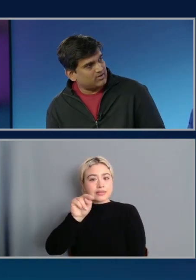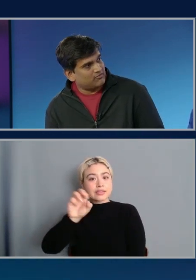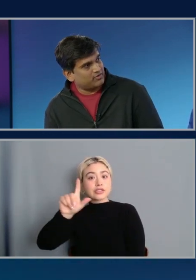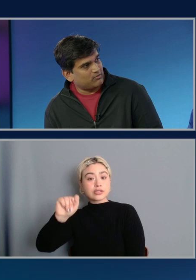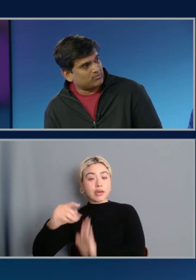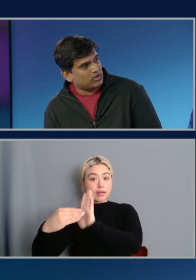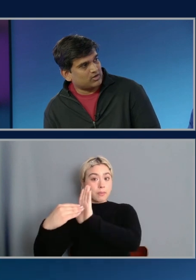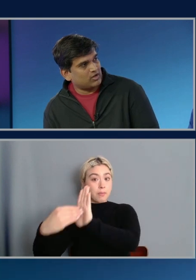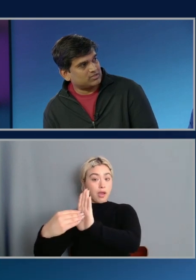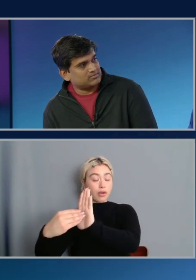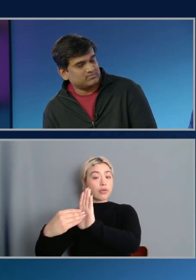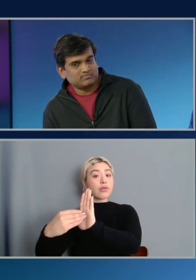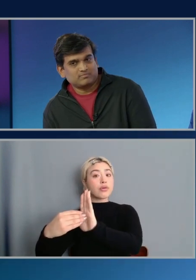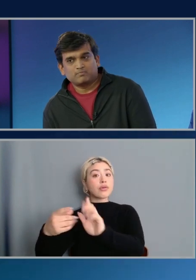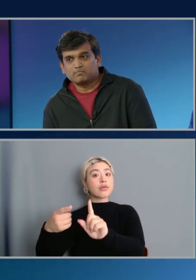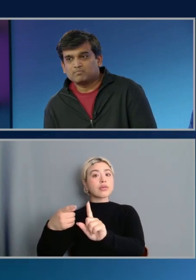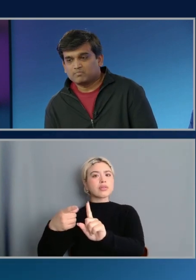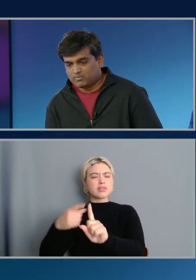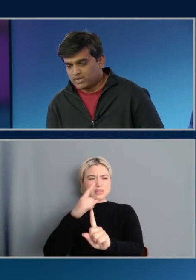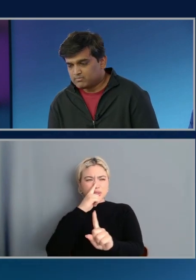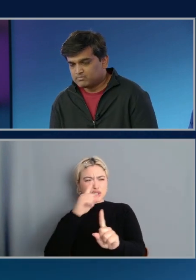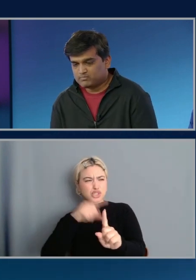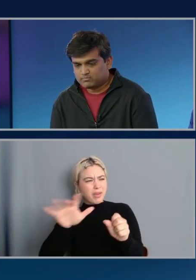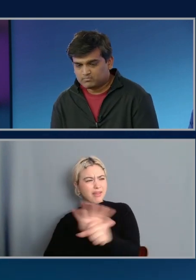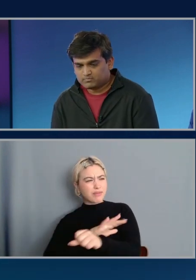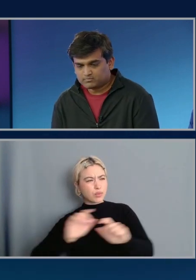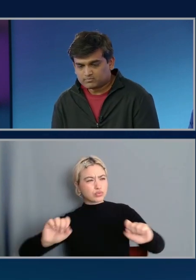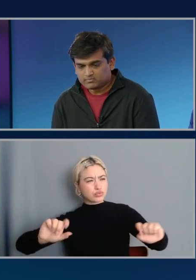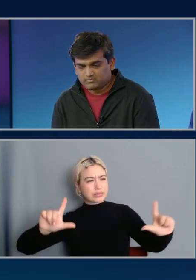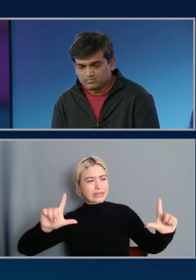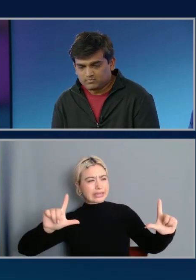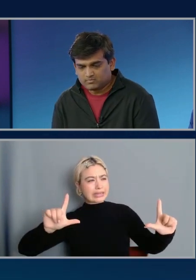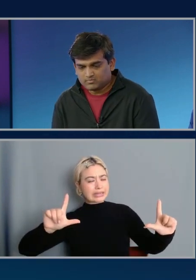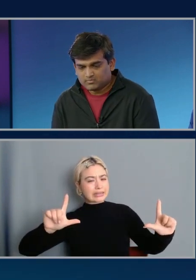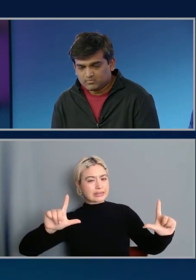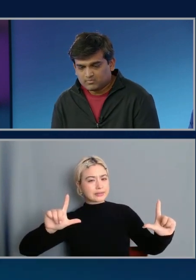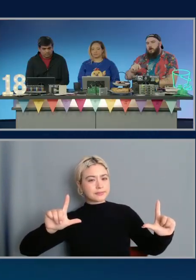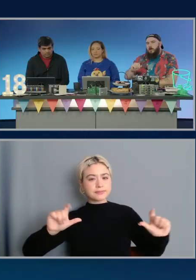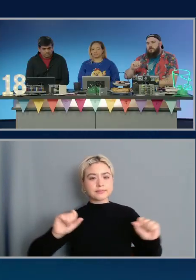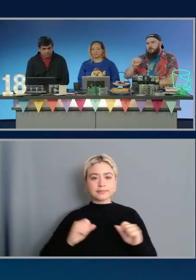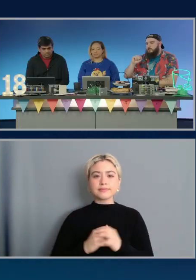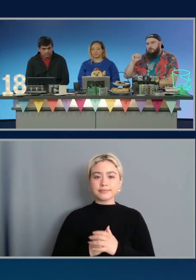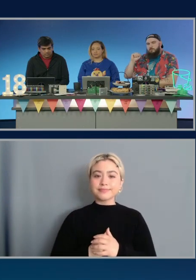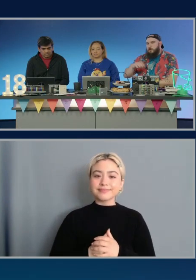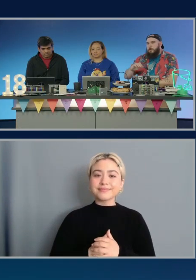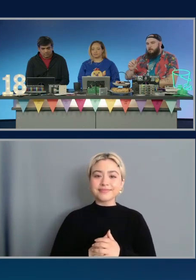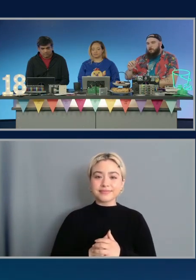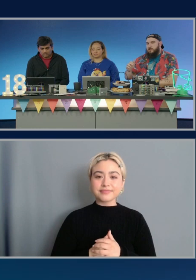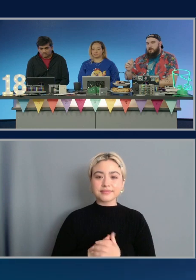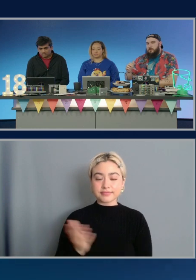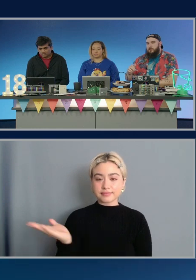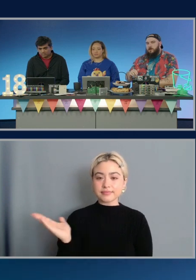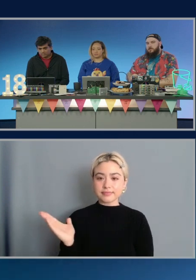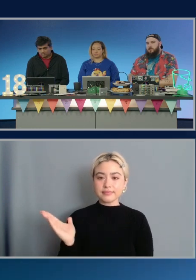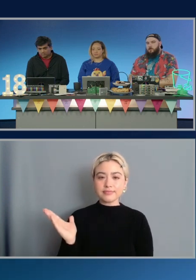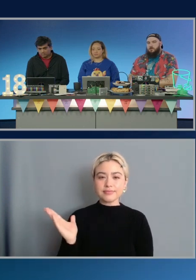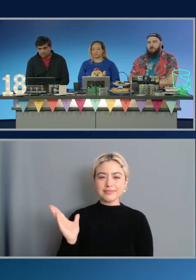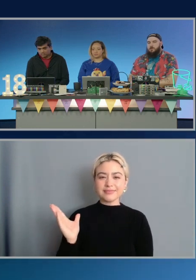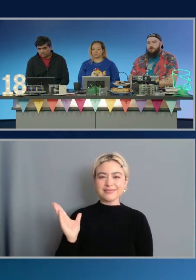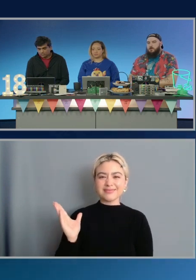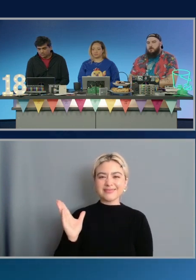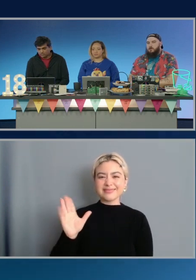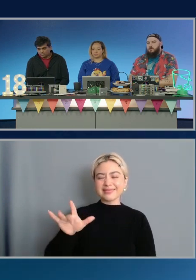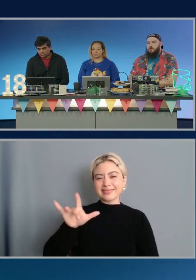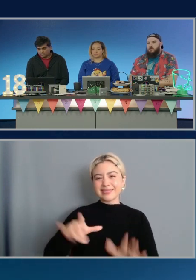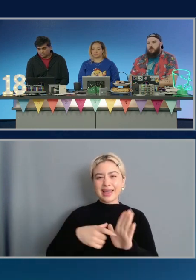model from Sumant, can you make your screen full screen? Just hit the big green button there and just Command plus it a couple of times so we can see